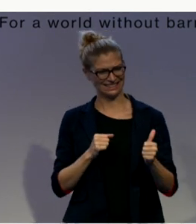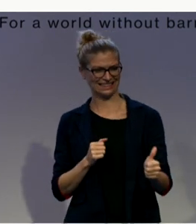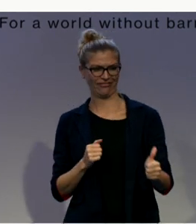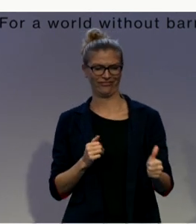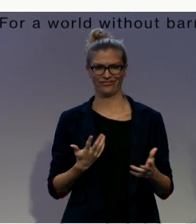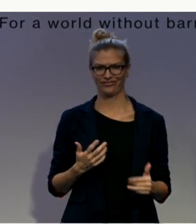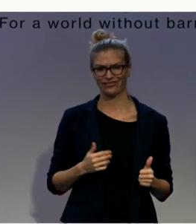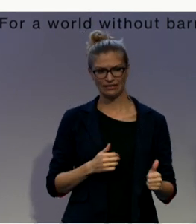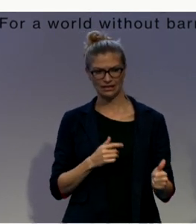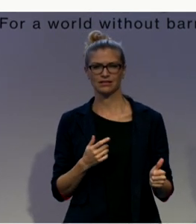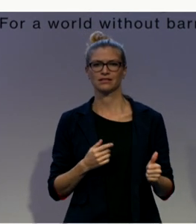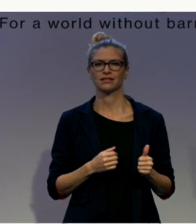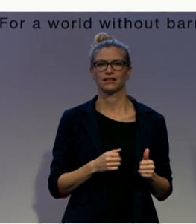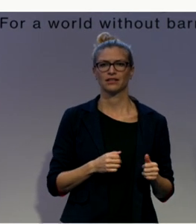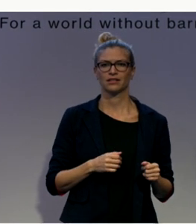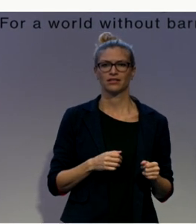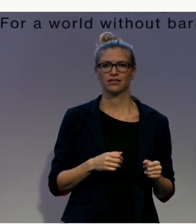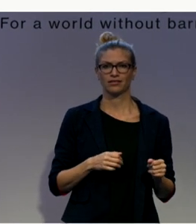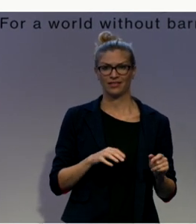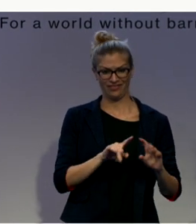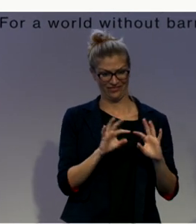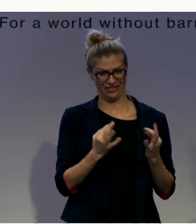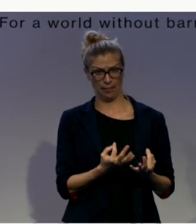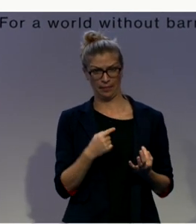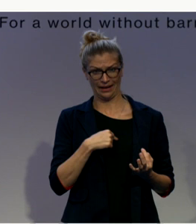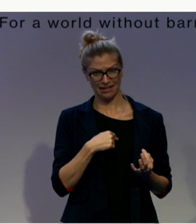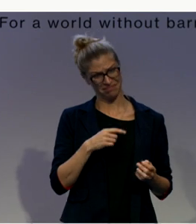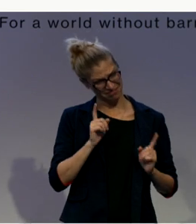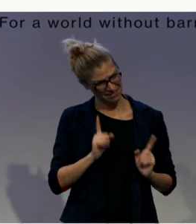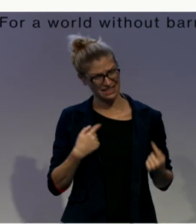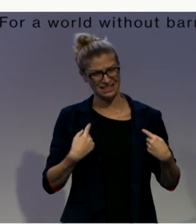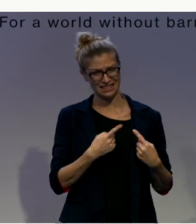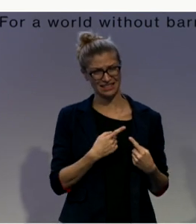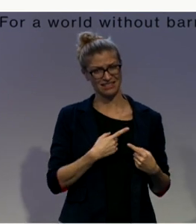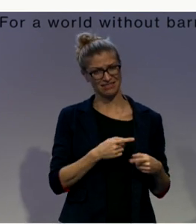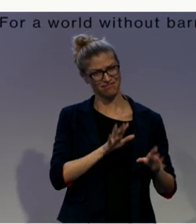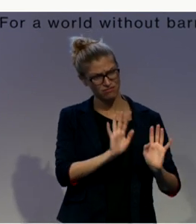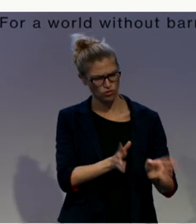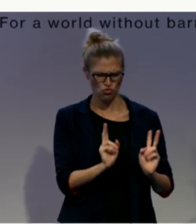They need for families to treat them like anyone else, and don't